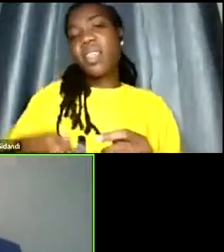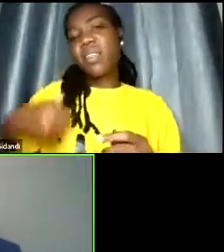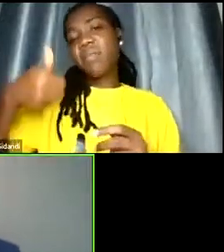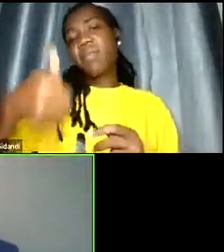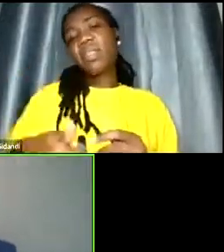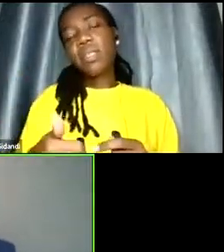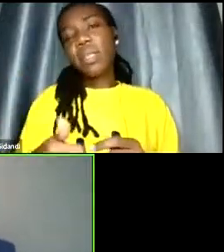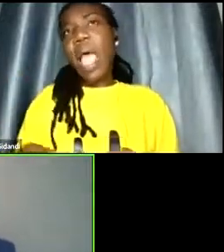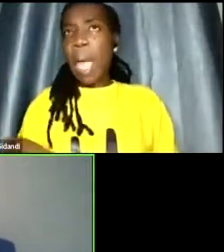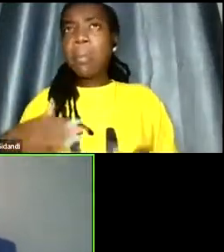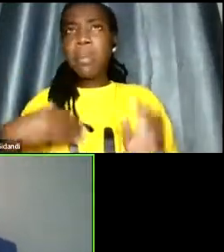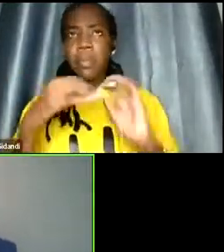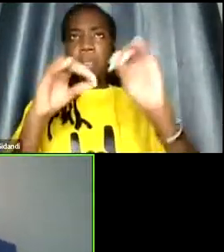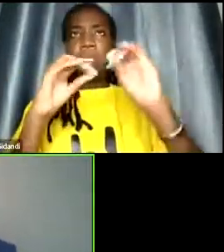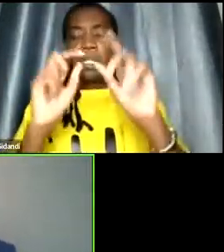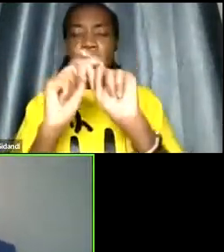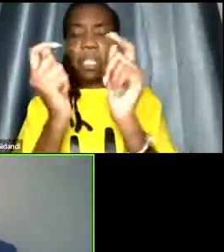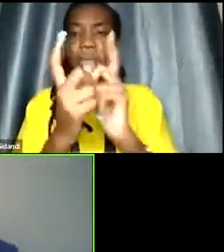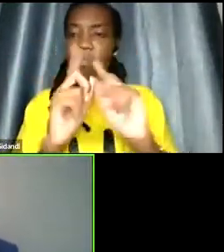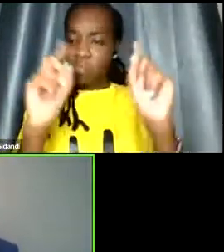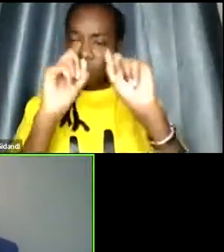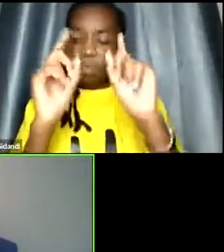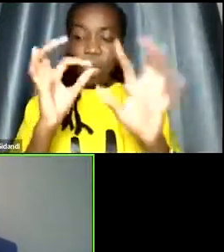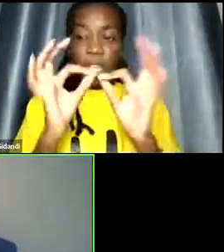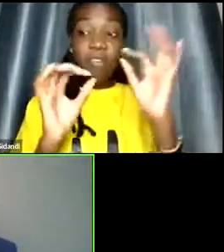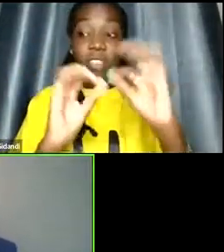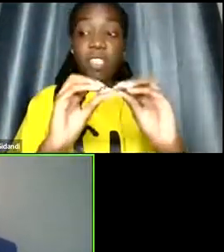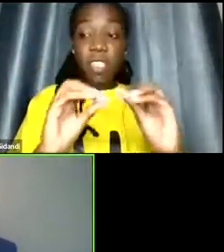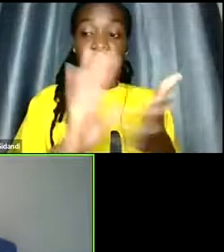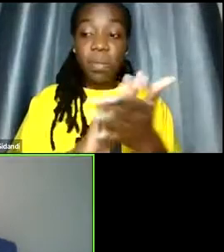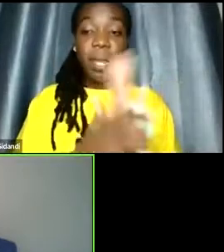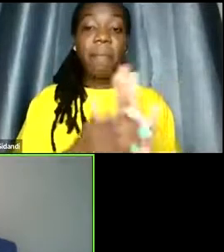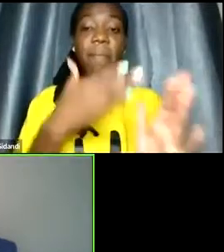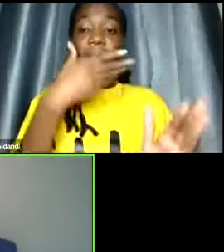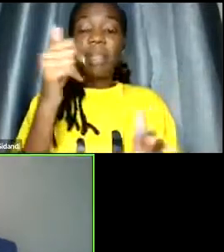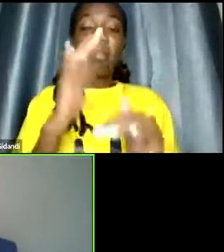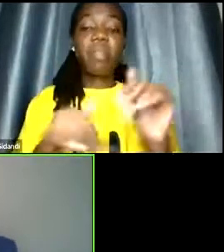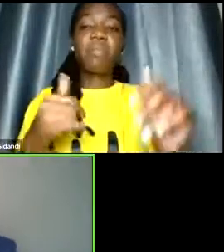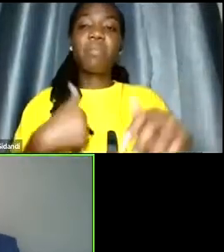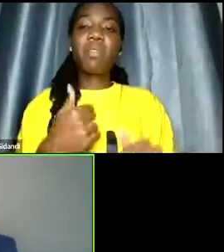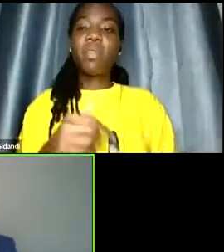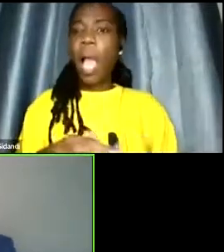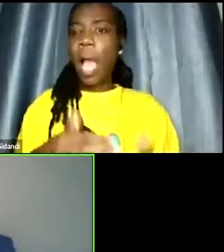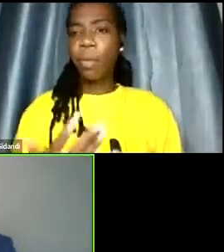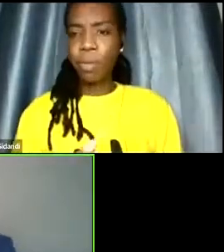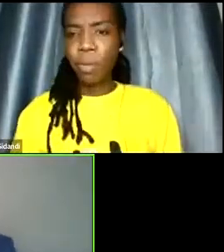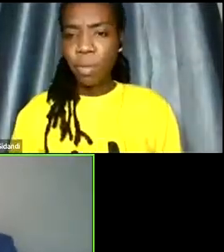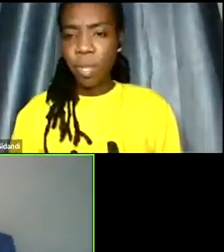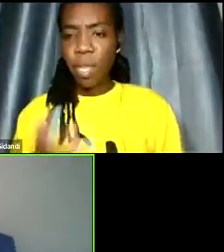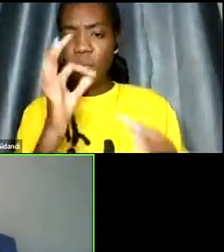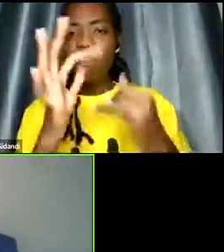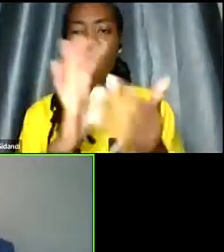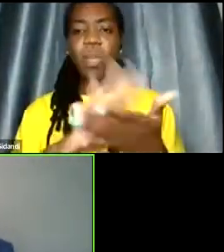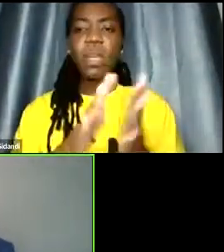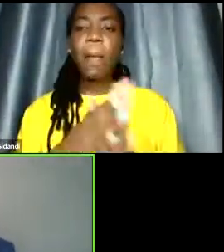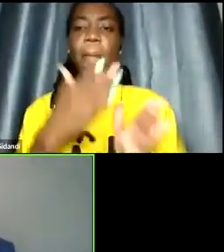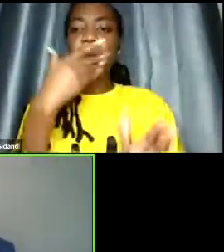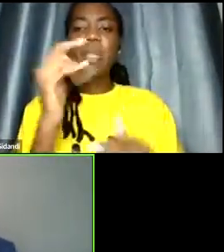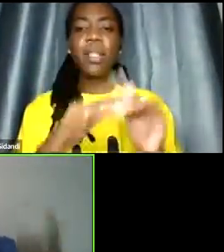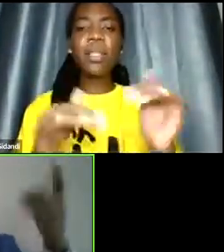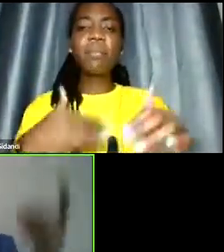my team what I know. What if they become better than me? So what if they become better than you? So what if they become better than you? That's the whole